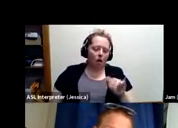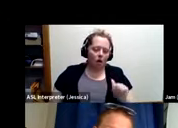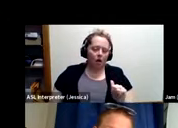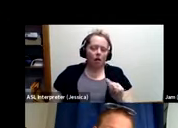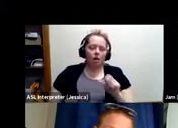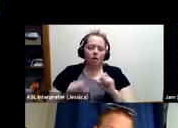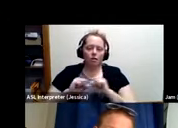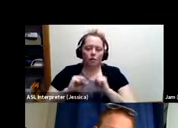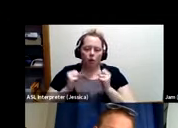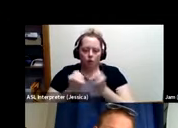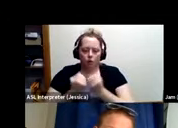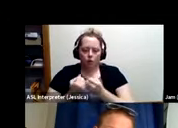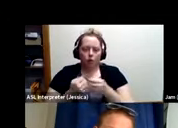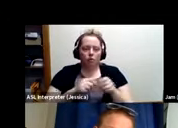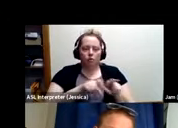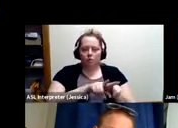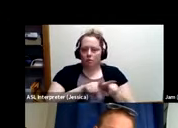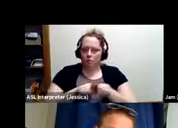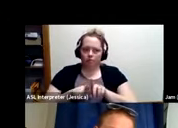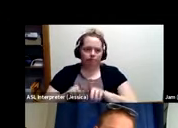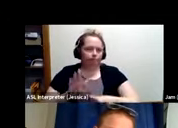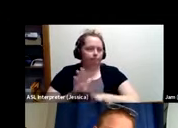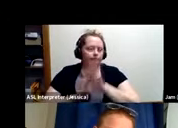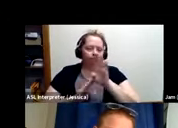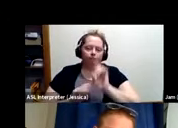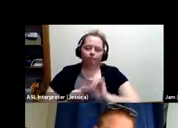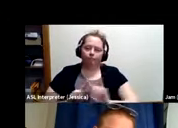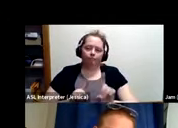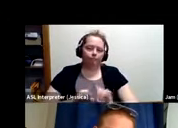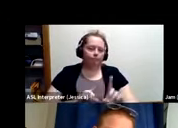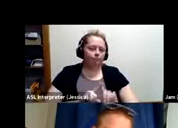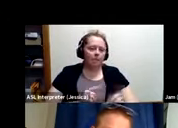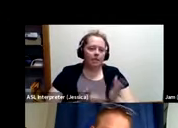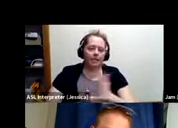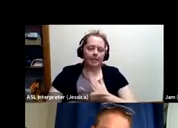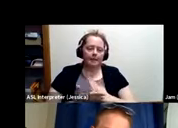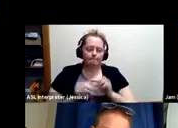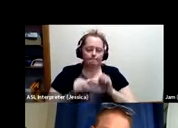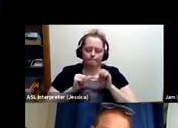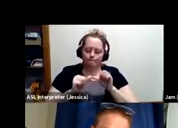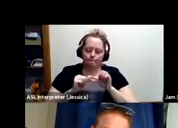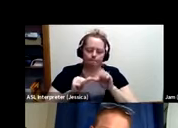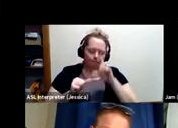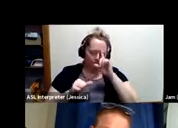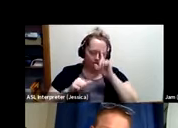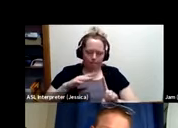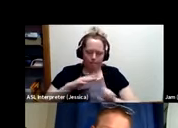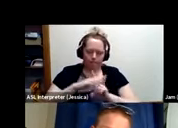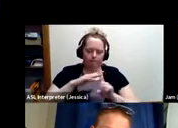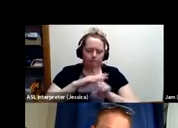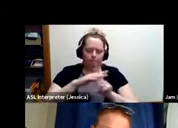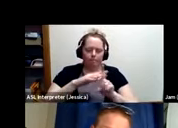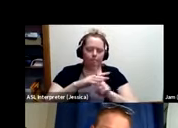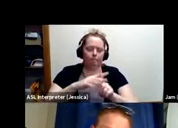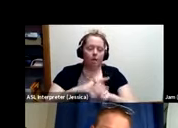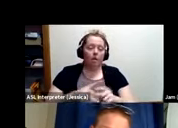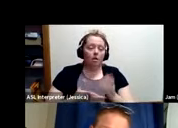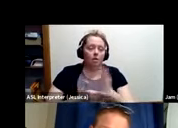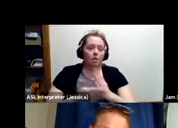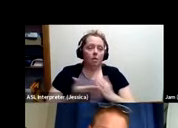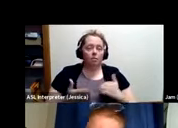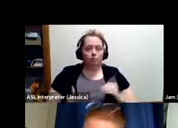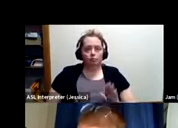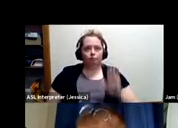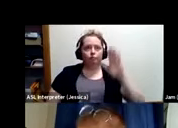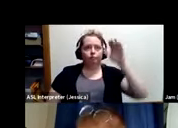ways they manifest. Some people experience dysphoria constantly. Some people experience dysphoria in waves. And so